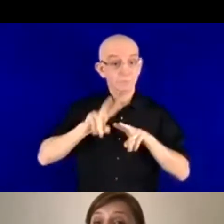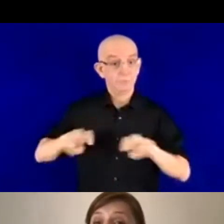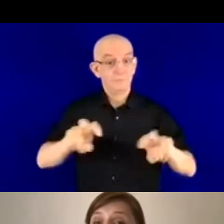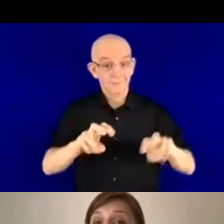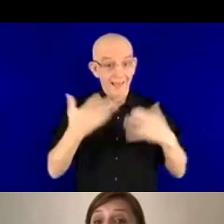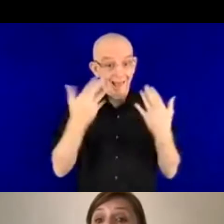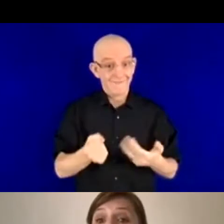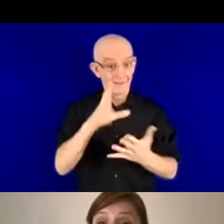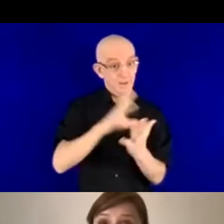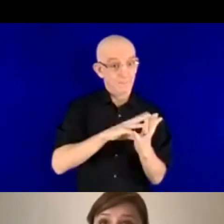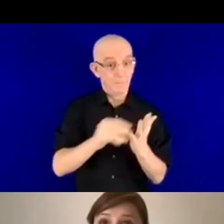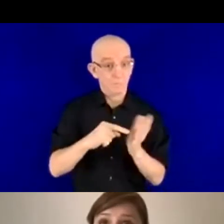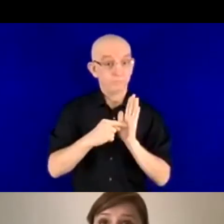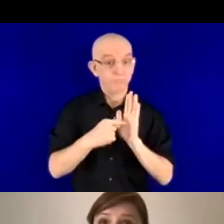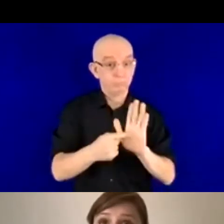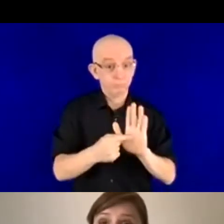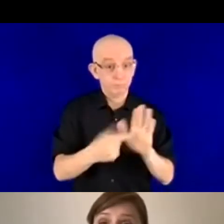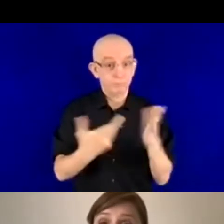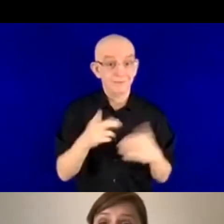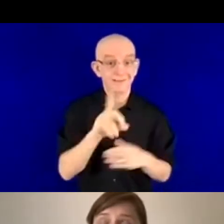actually currently being analyzed.